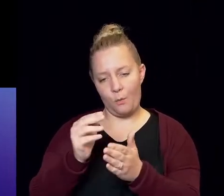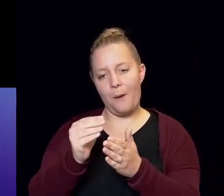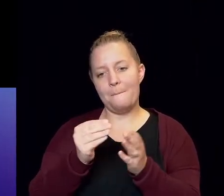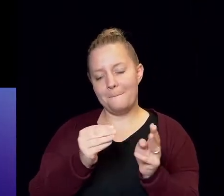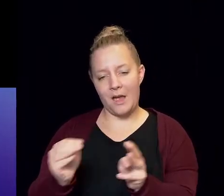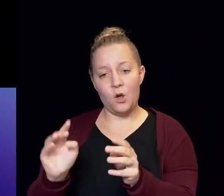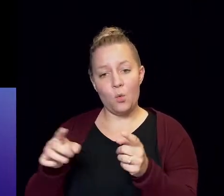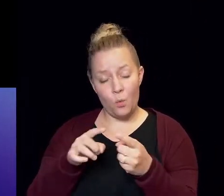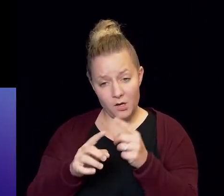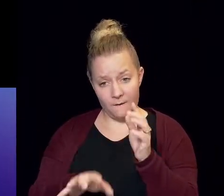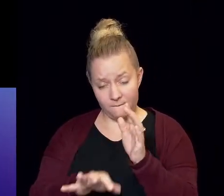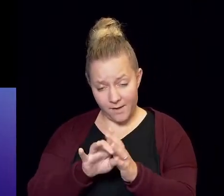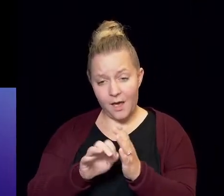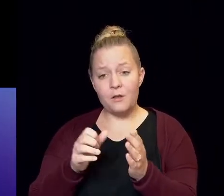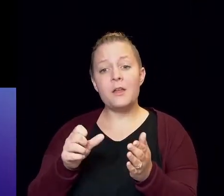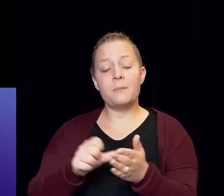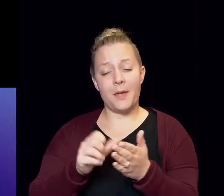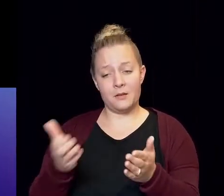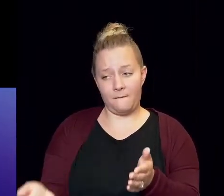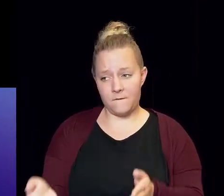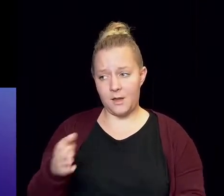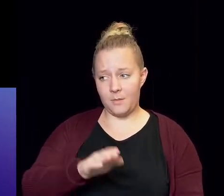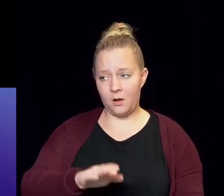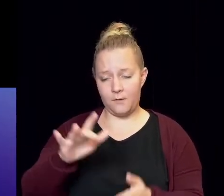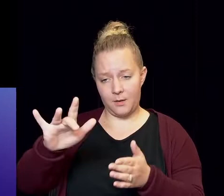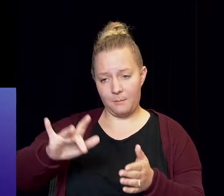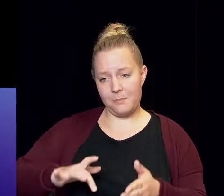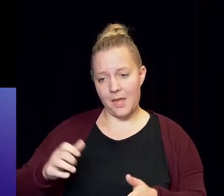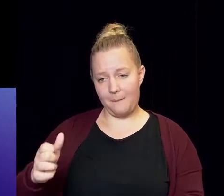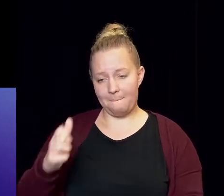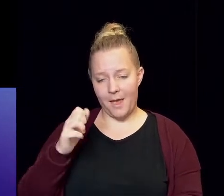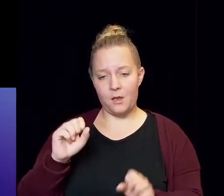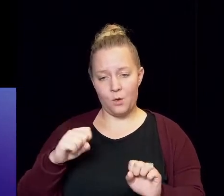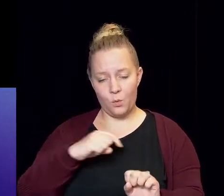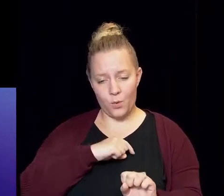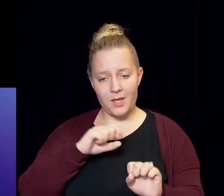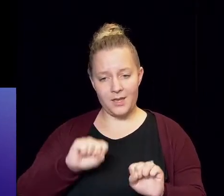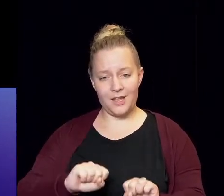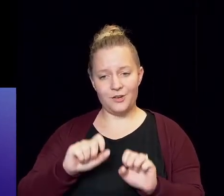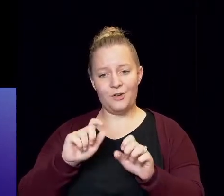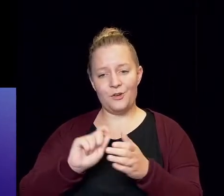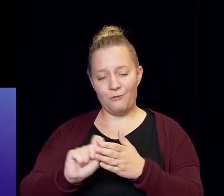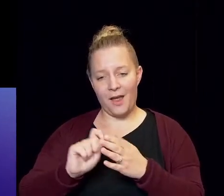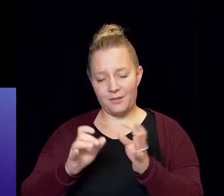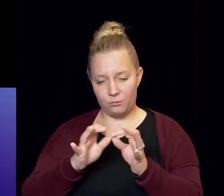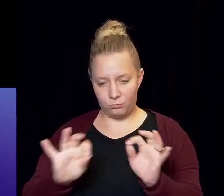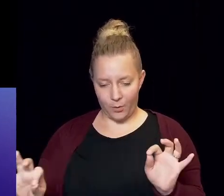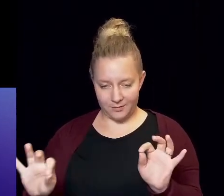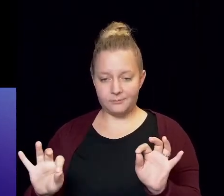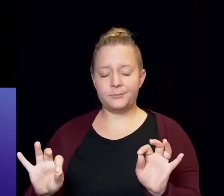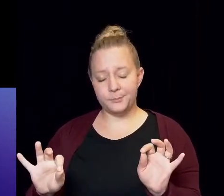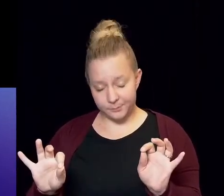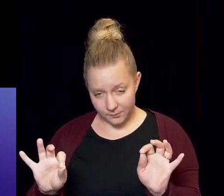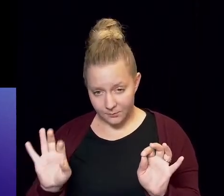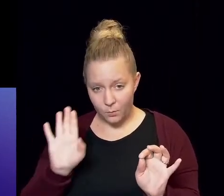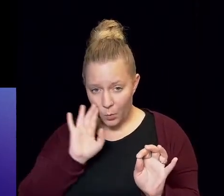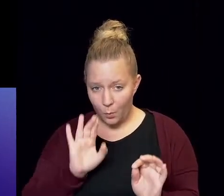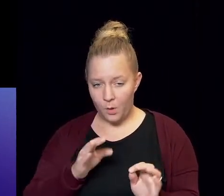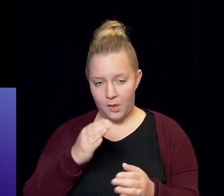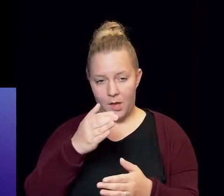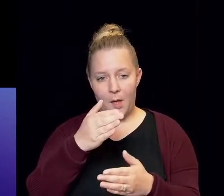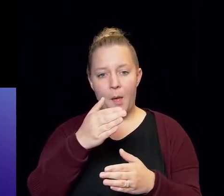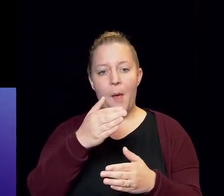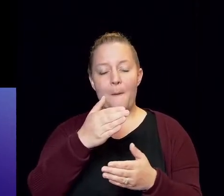Once you have found that page, flip it over to the blank back just like this so we can write our formula on it. Our equation is going to be